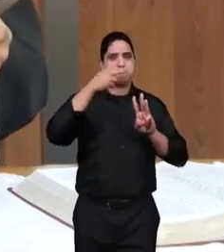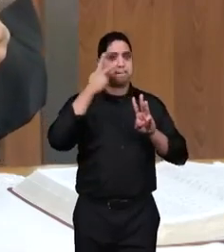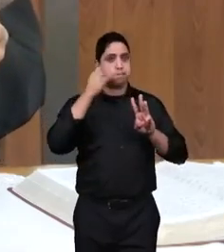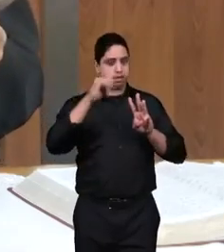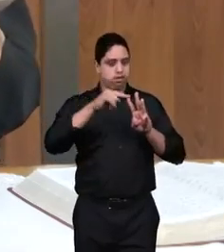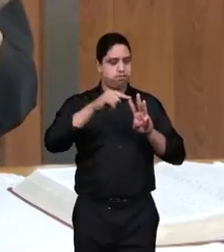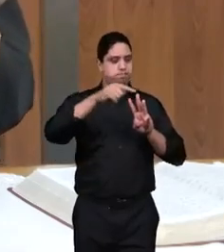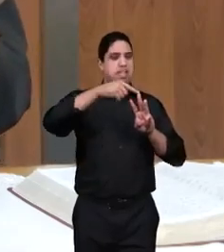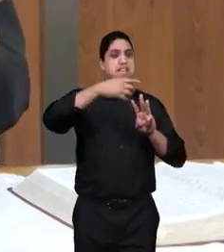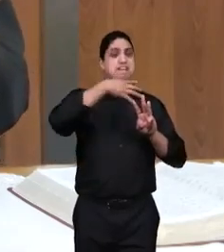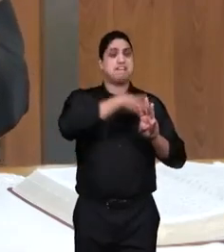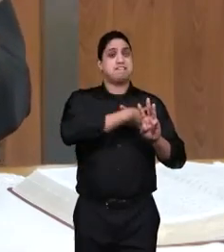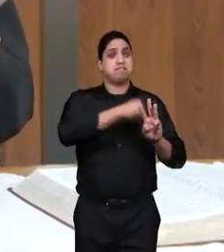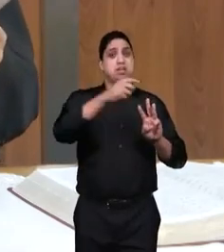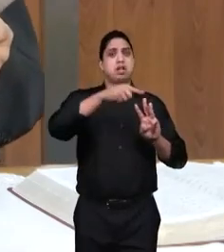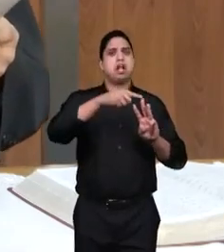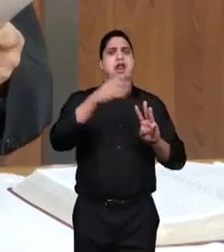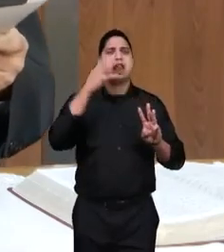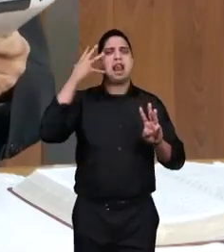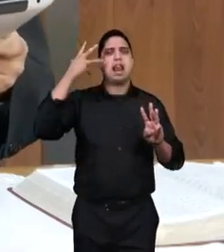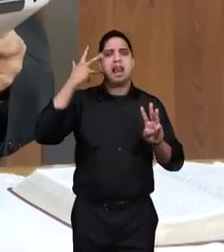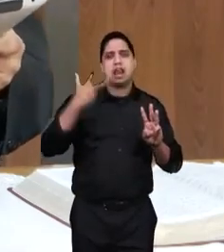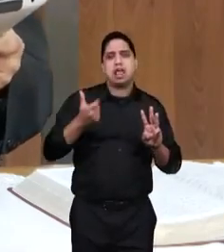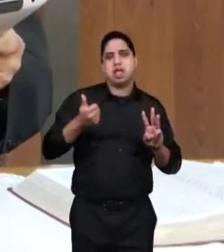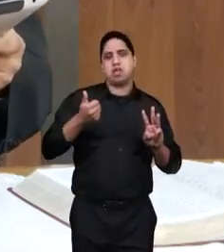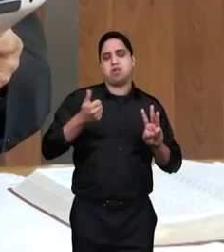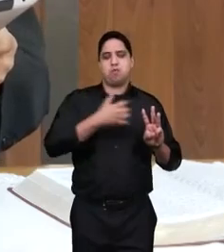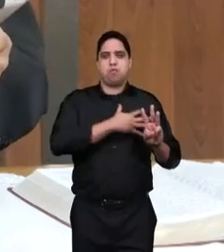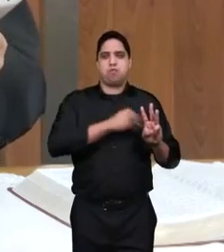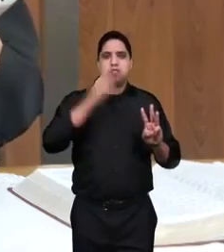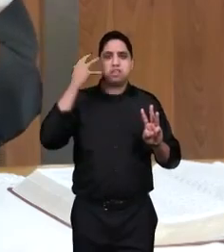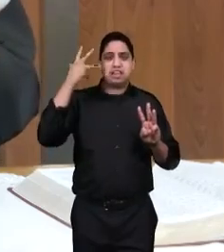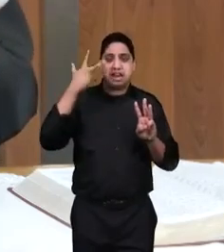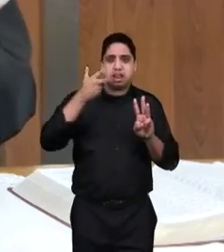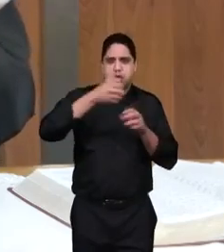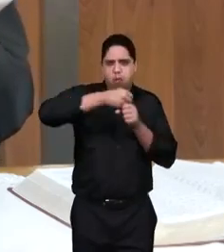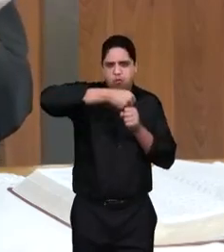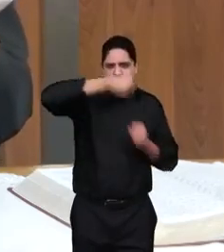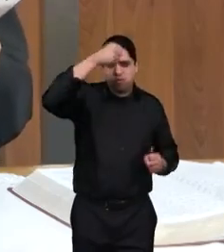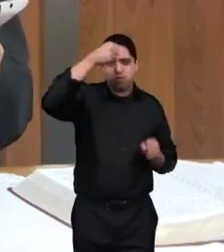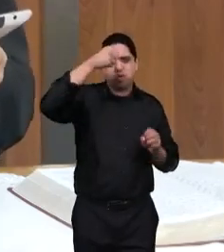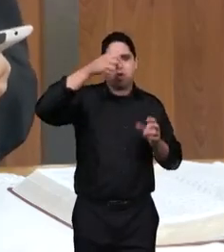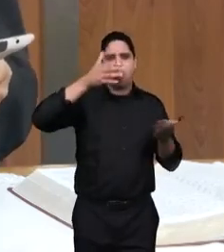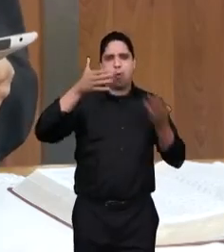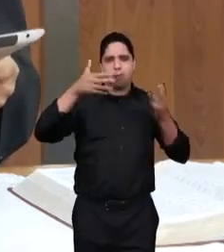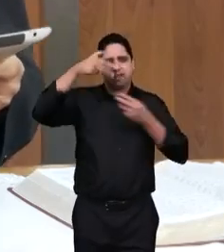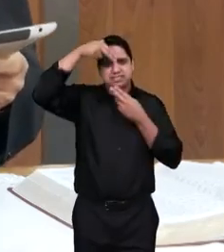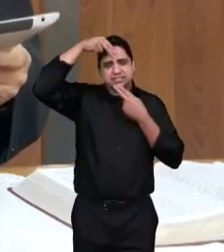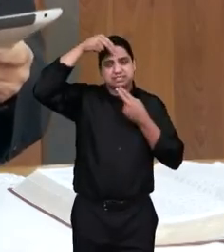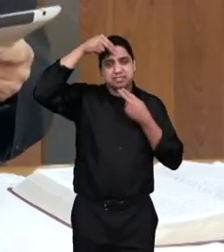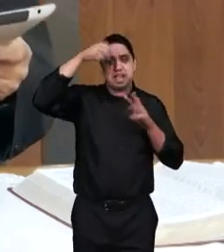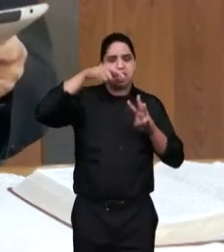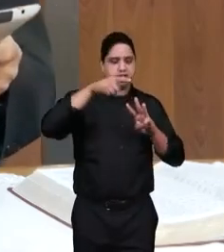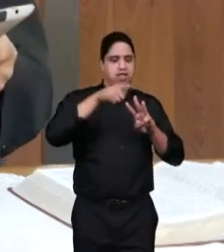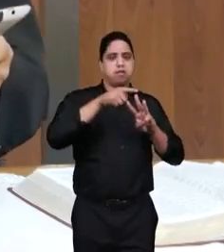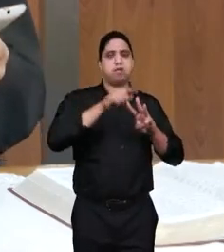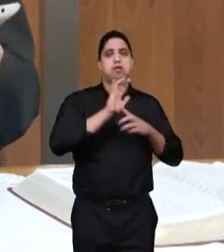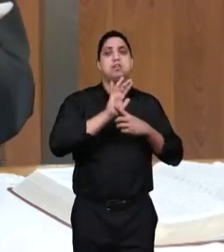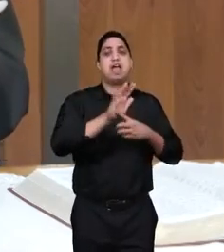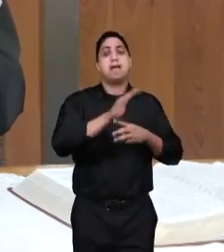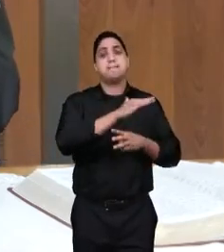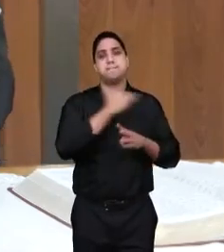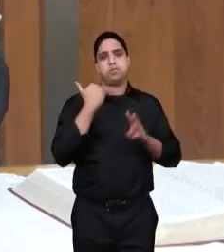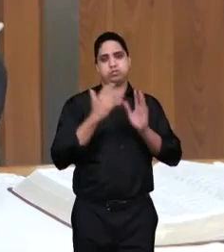see in the condition, in the lion who was opened. It is this represents